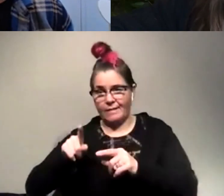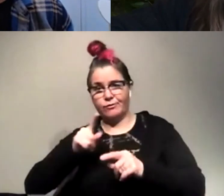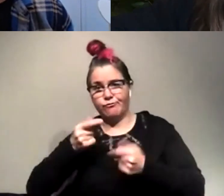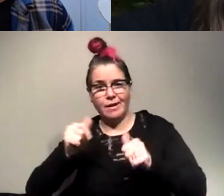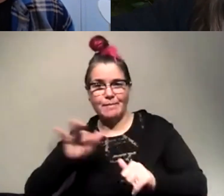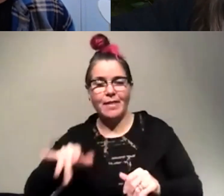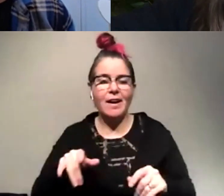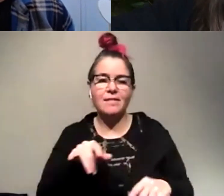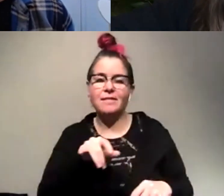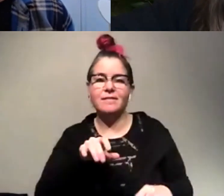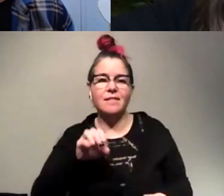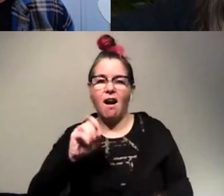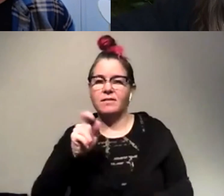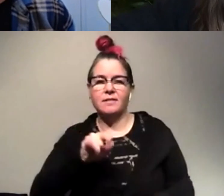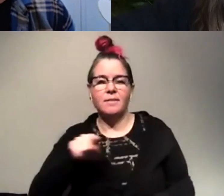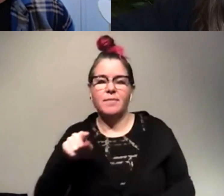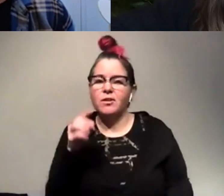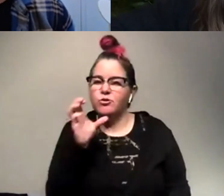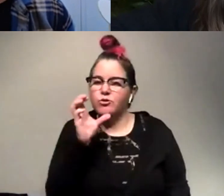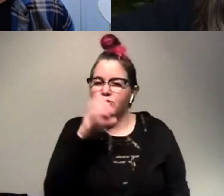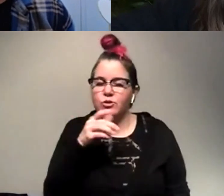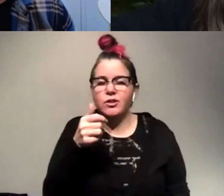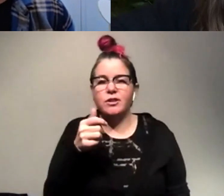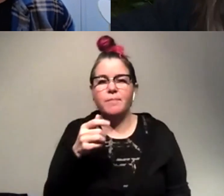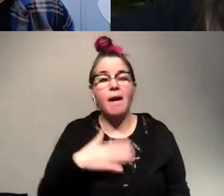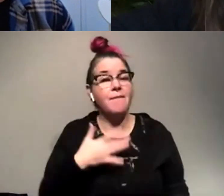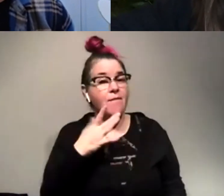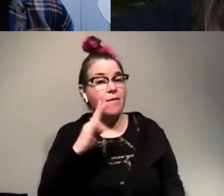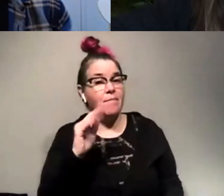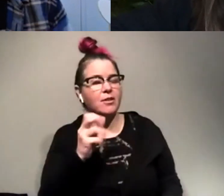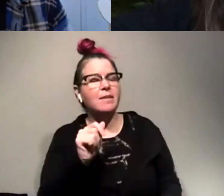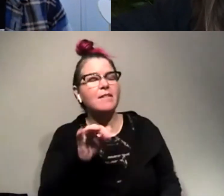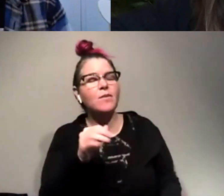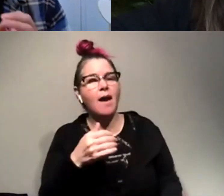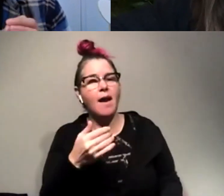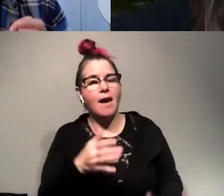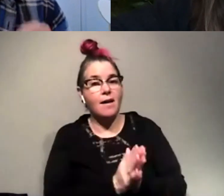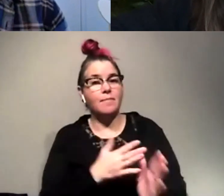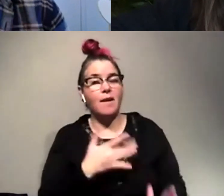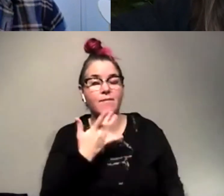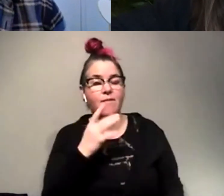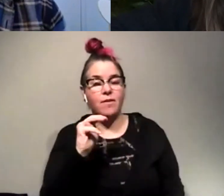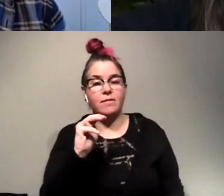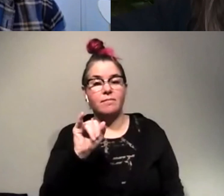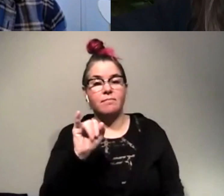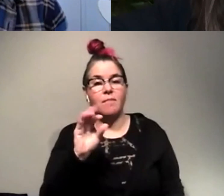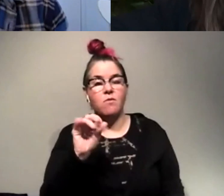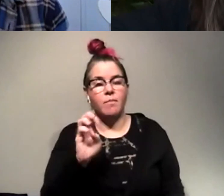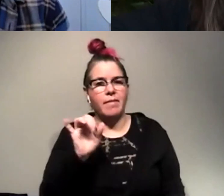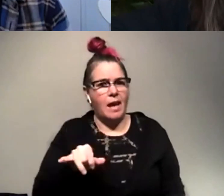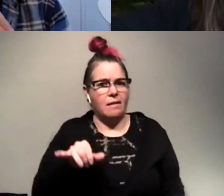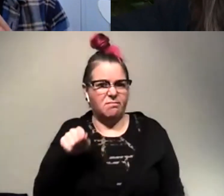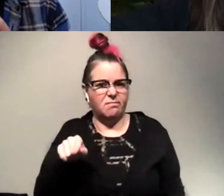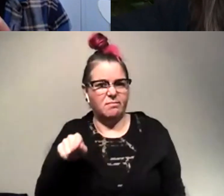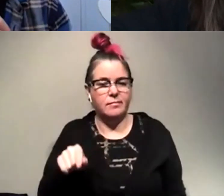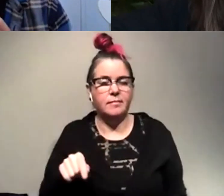is one of the weirdest. You were asking what my favorite bacterium was. If you asked me my favorite microbe, this would be it. Okay. Because